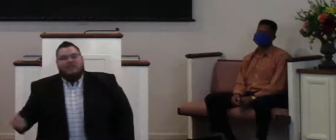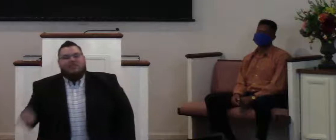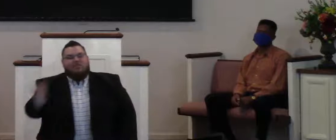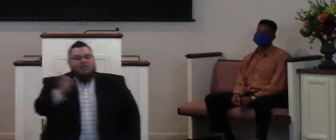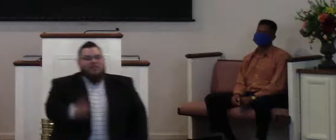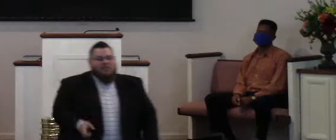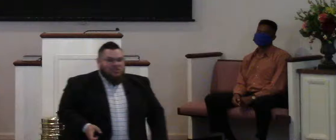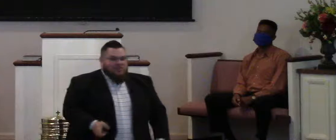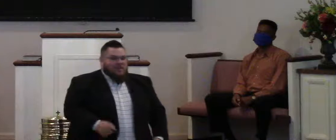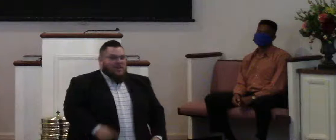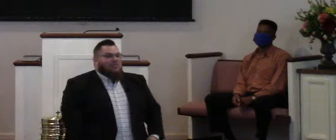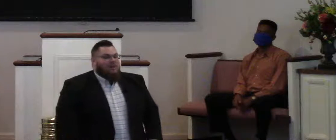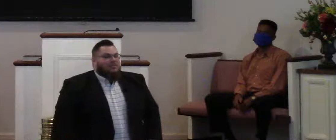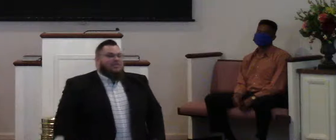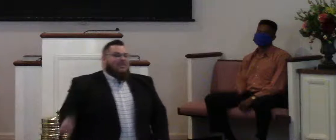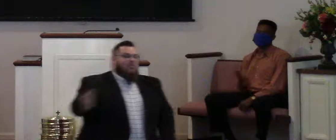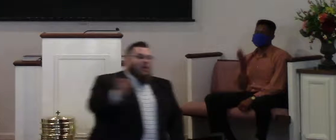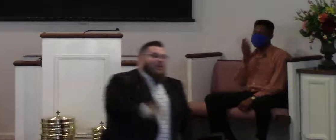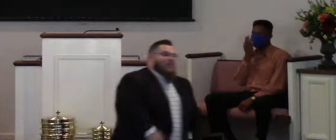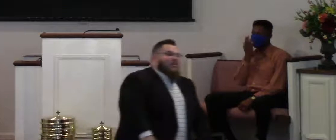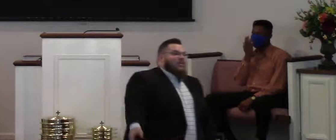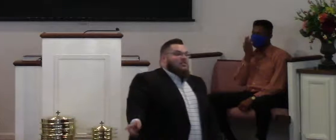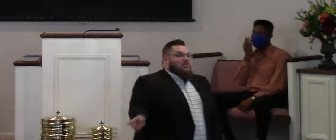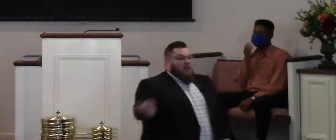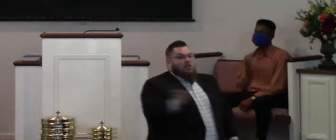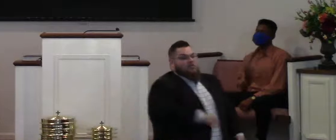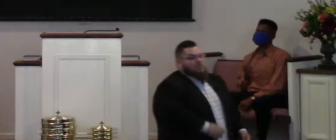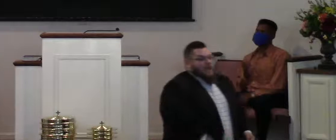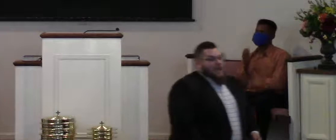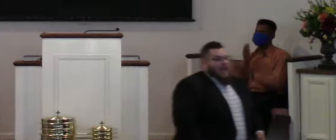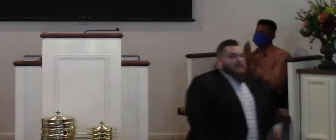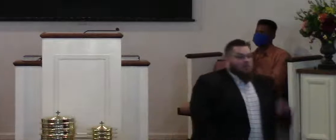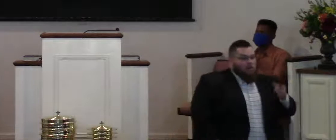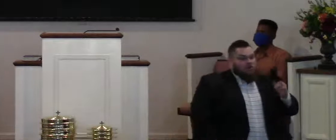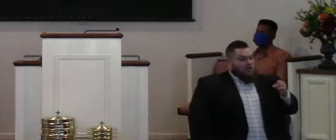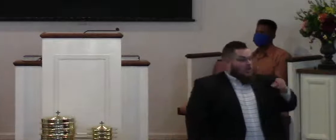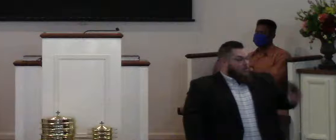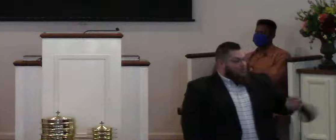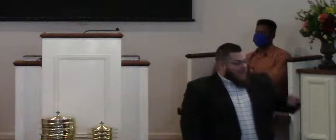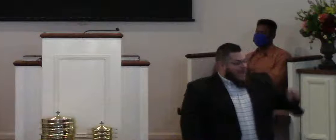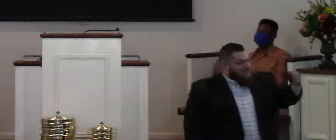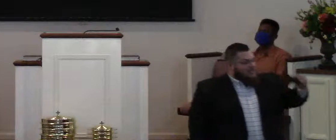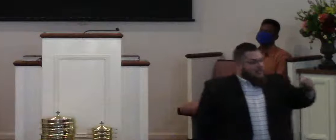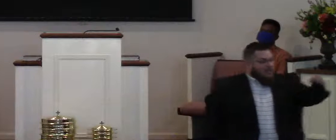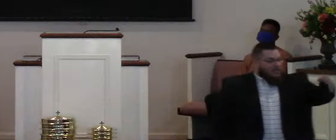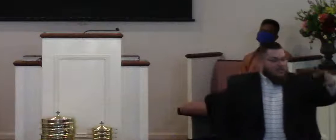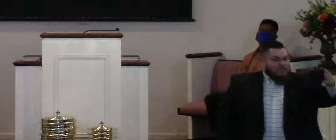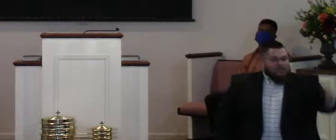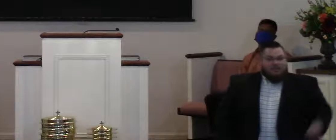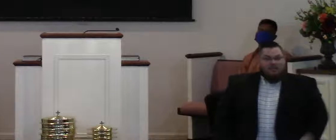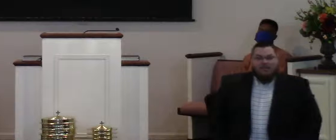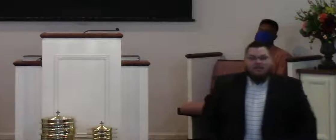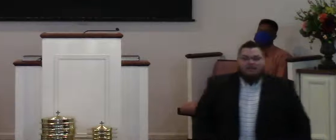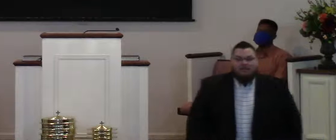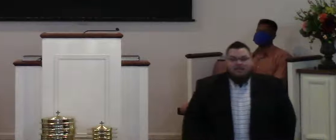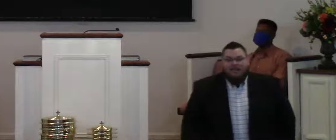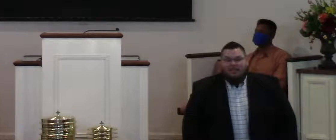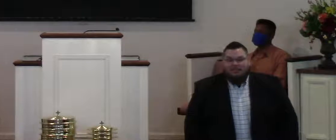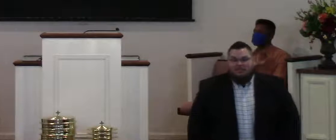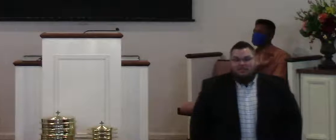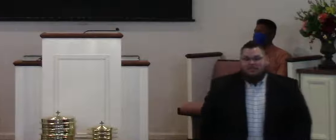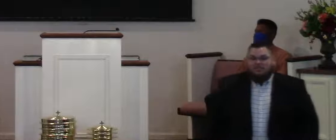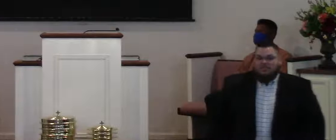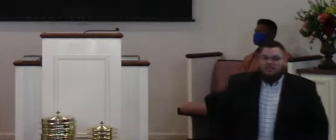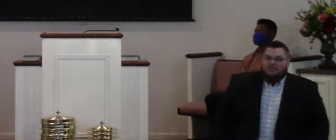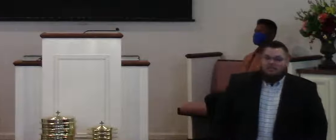someone that you're a member of the Church of Christ, you can also tell them where to go, right? And in a world with masks, sign